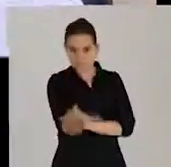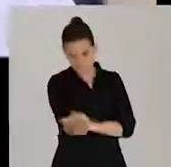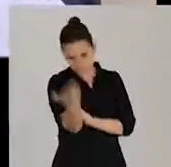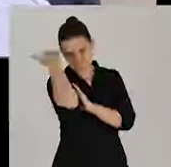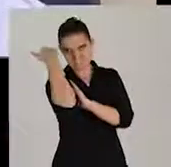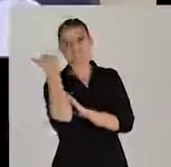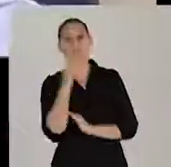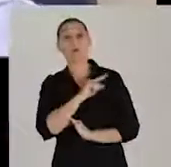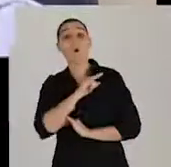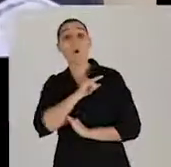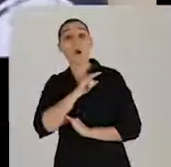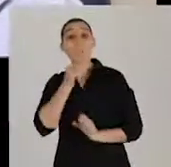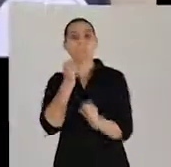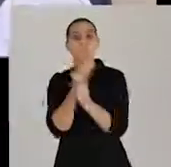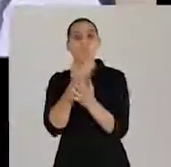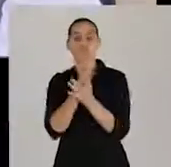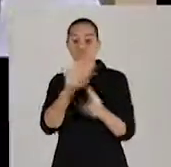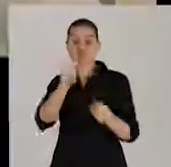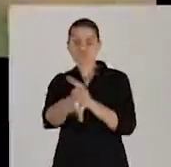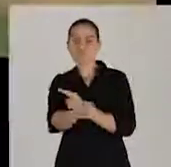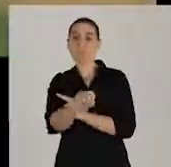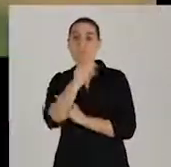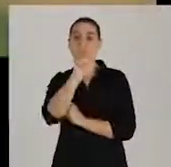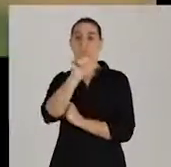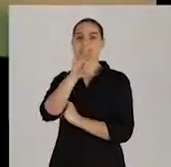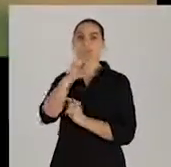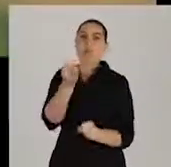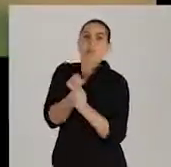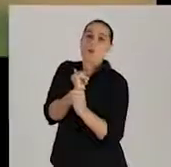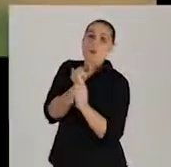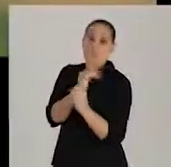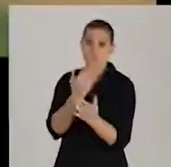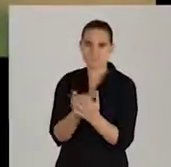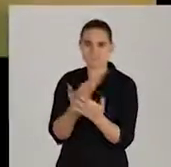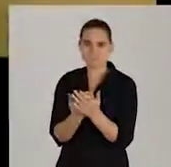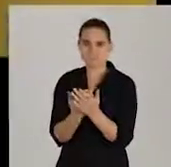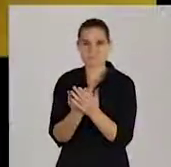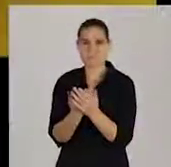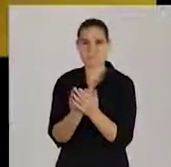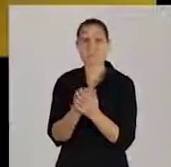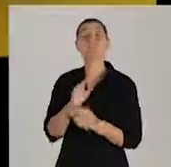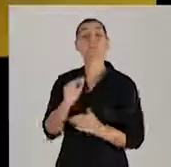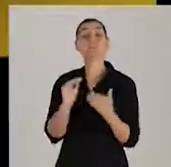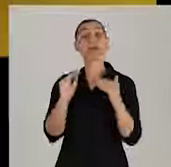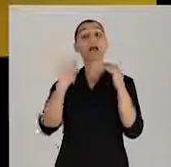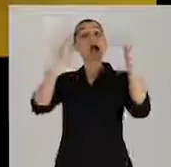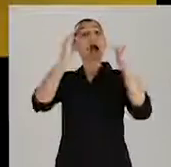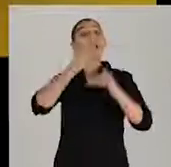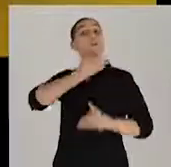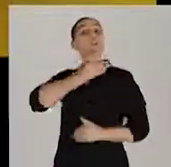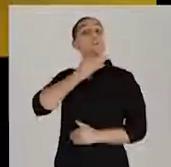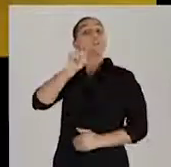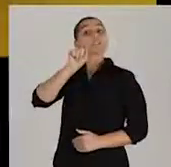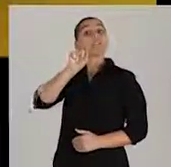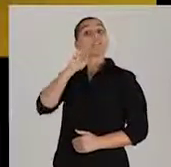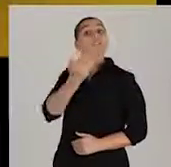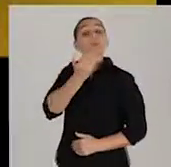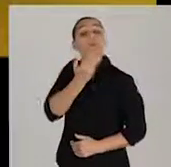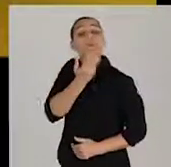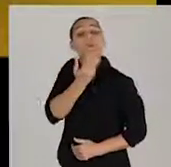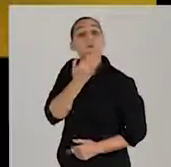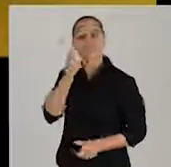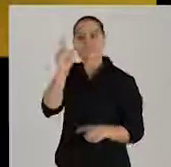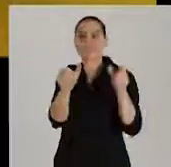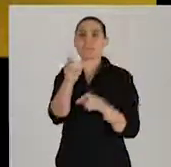them diagnosed and treated quickly. At the highest risk of getting TB are those living with HIV/AIDS.